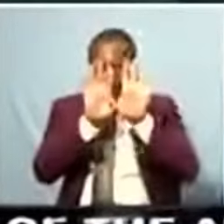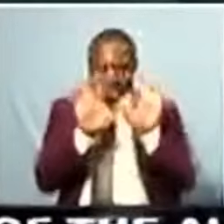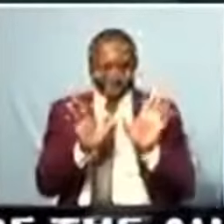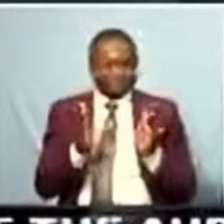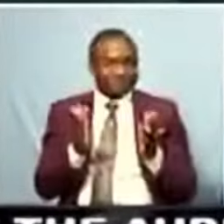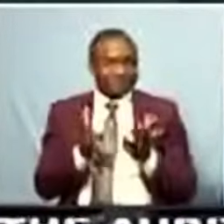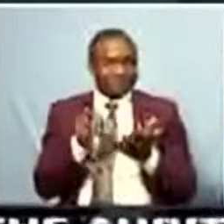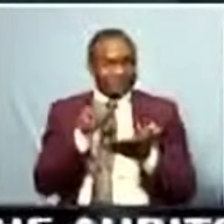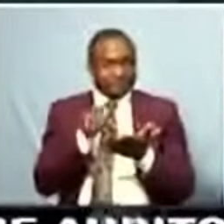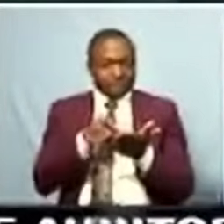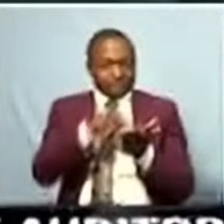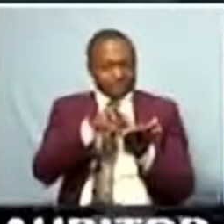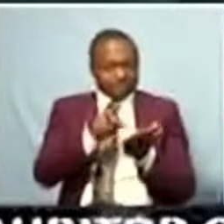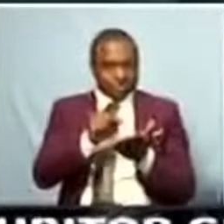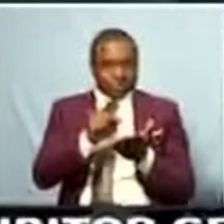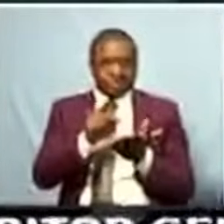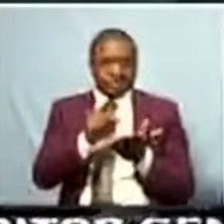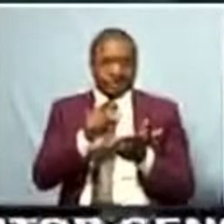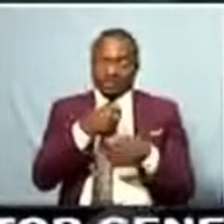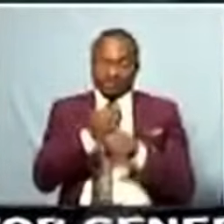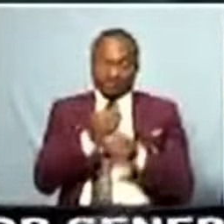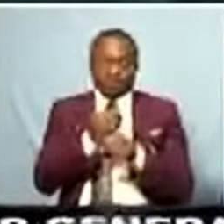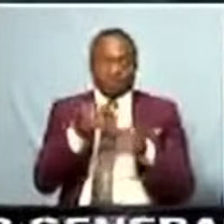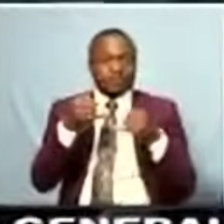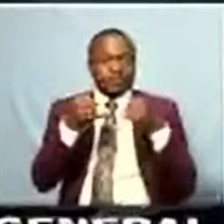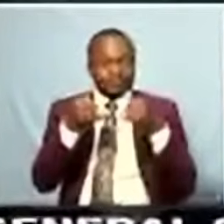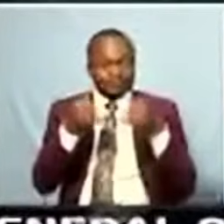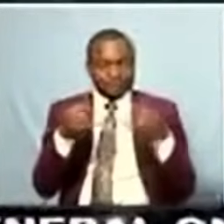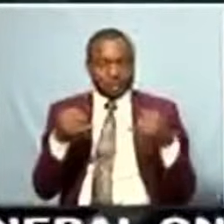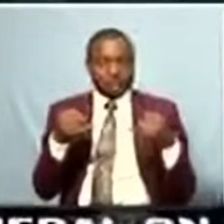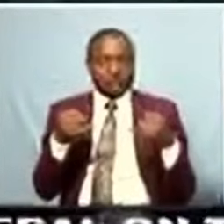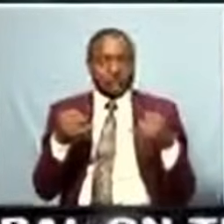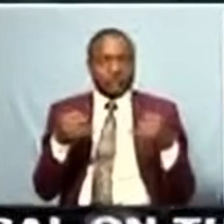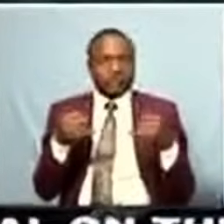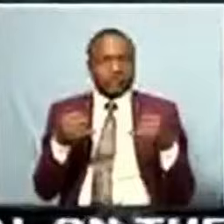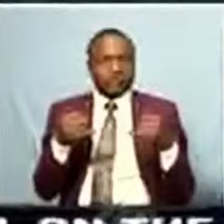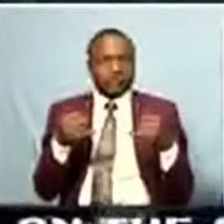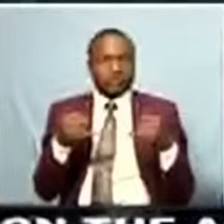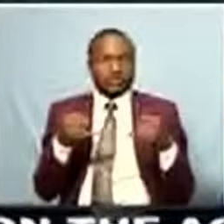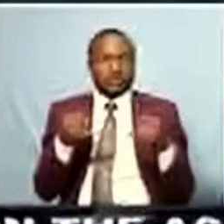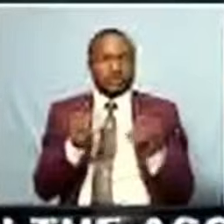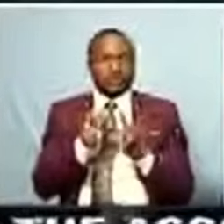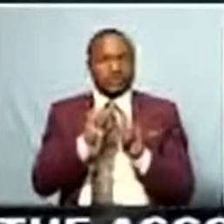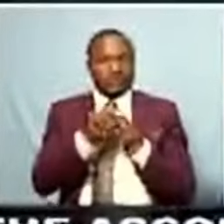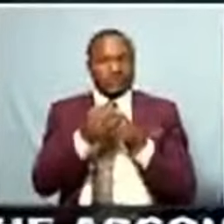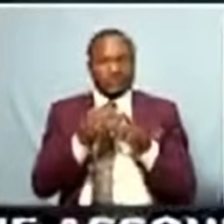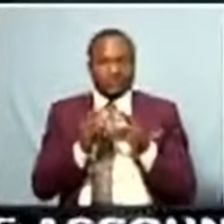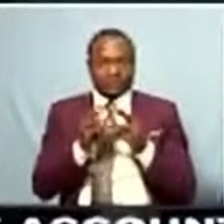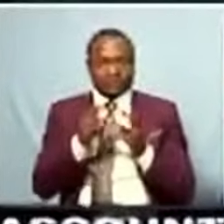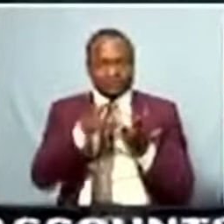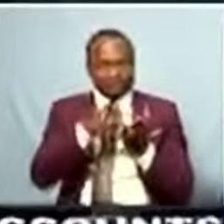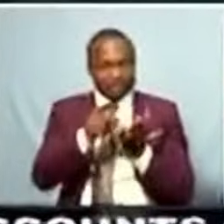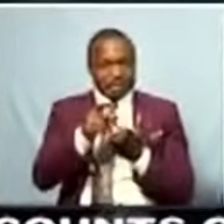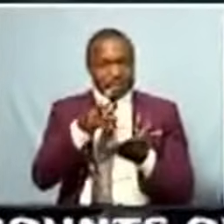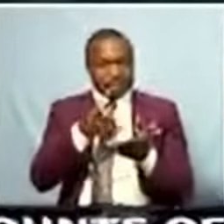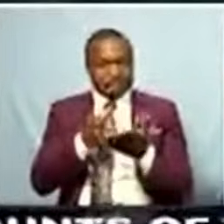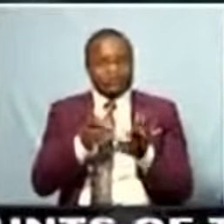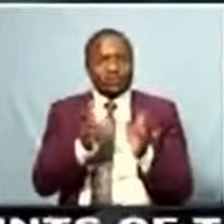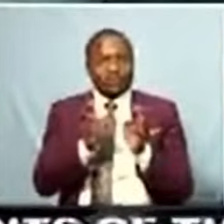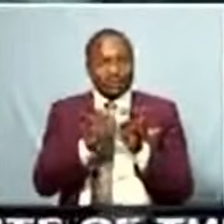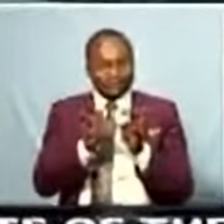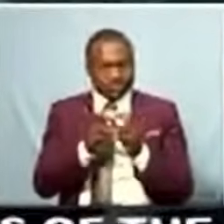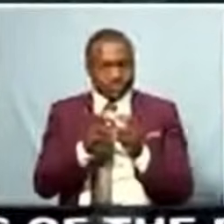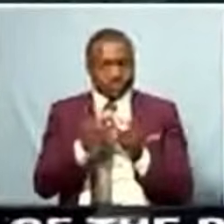that this payment was made in line with the traditional way of paying for such contracts,